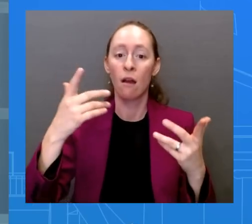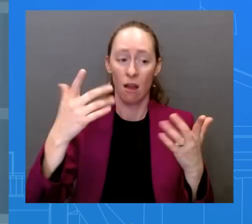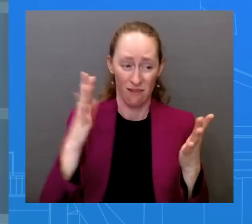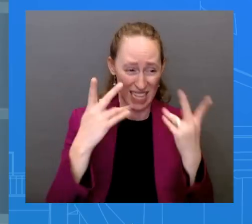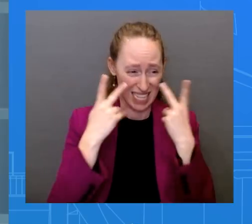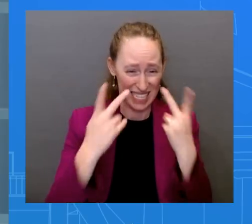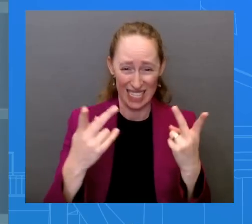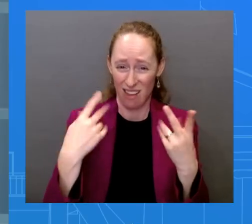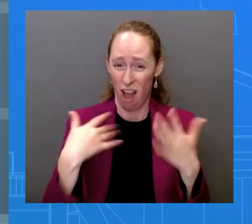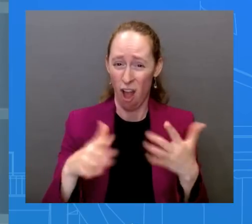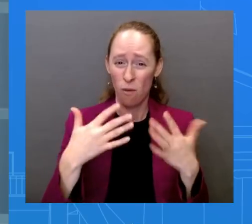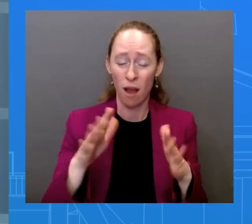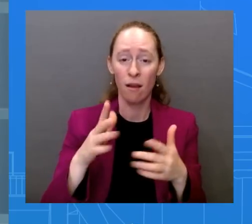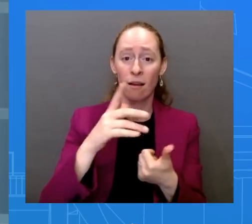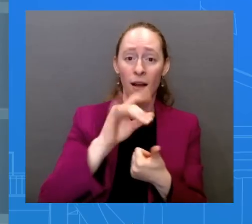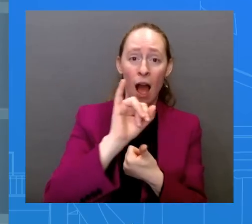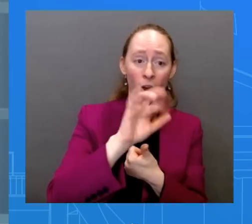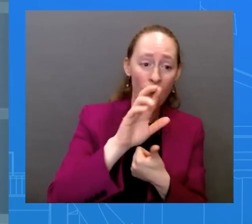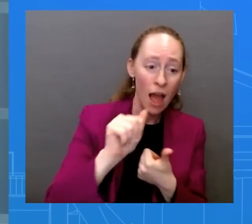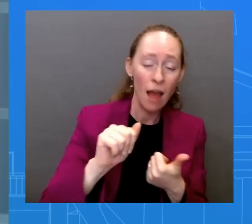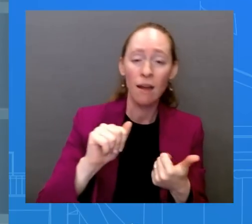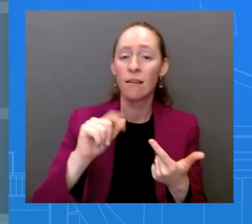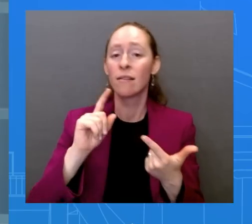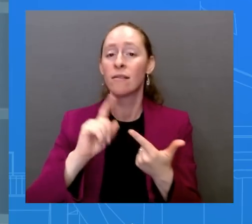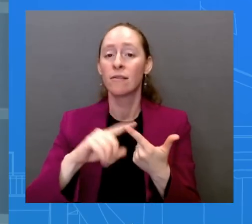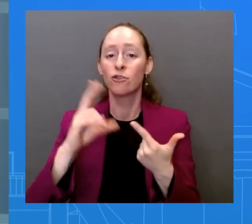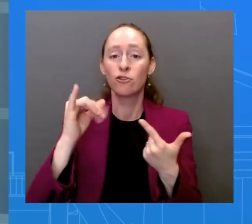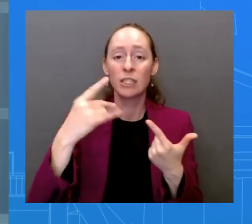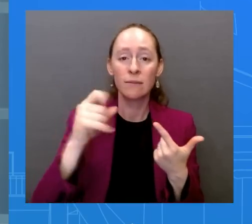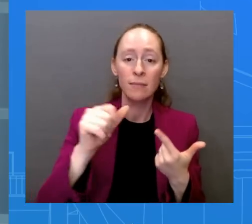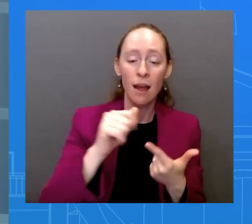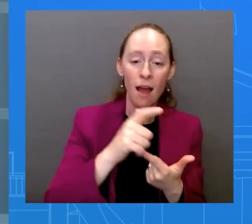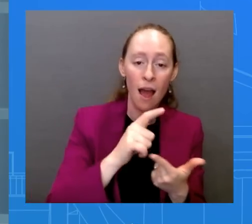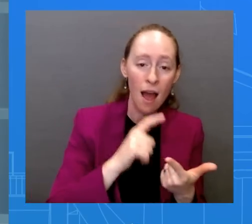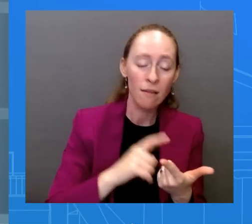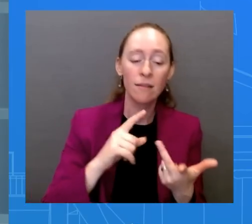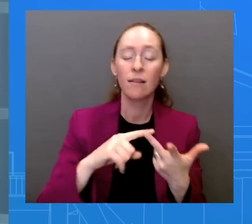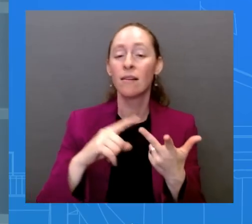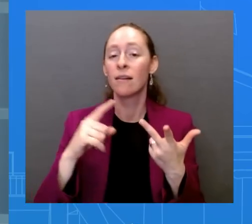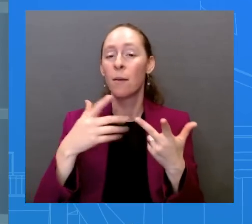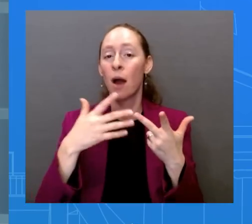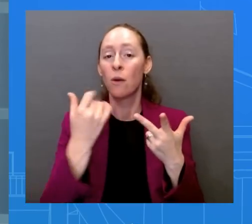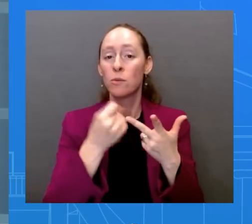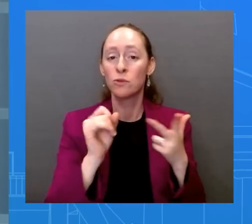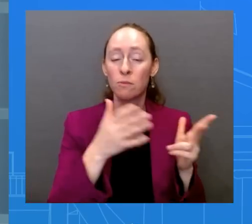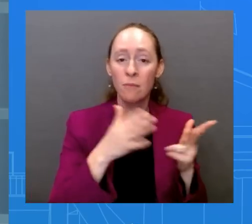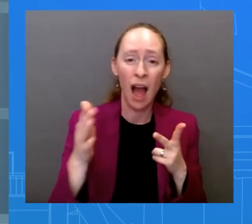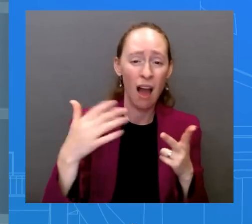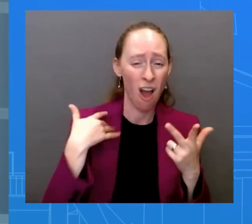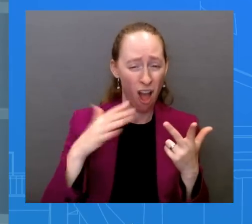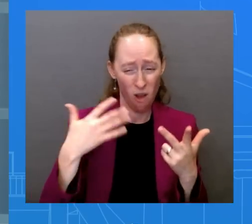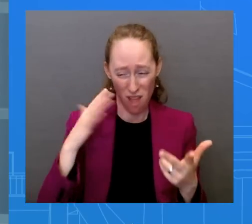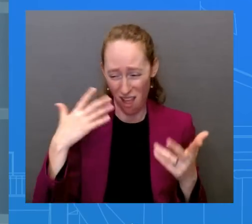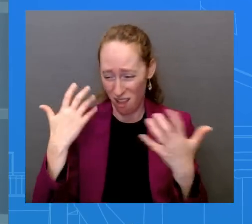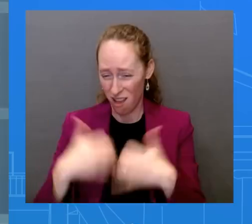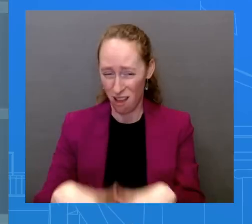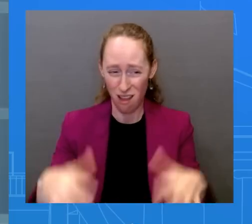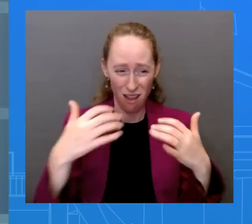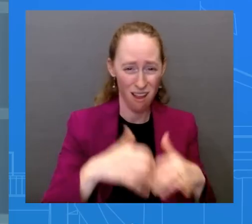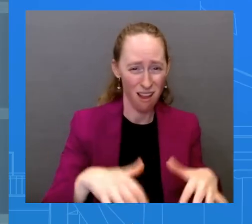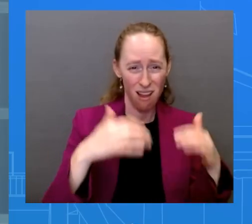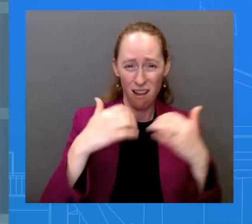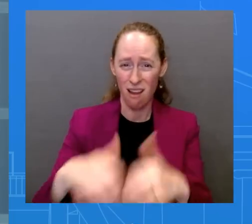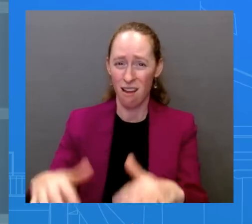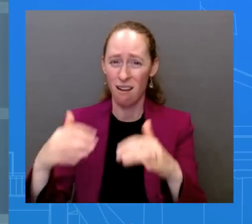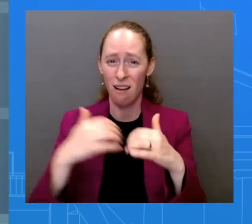Act. You've heard me talk about the American Rescue Plan, how that got our economy turned back on. I just talked about the student debt relief.